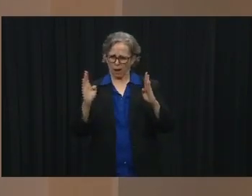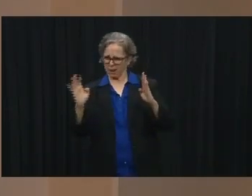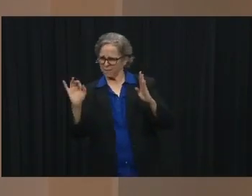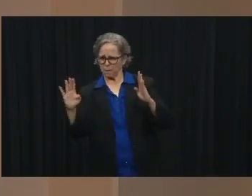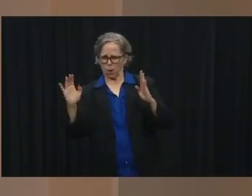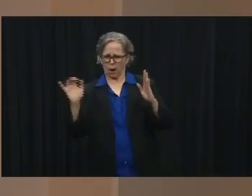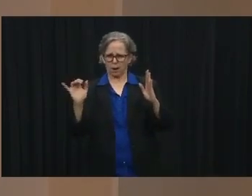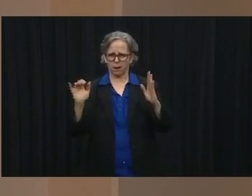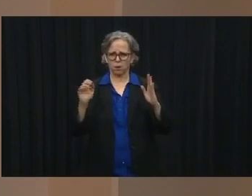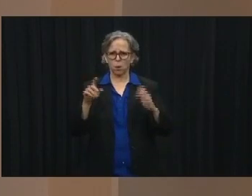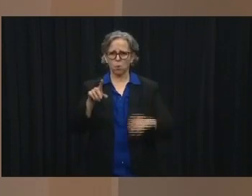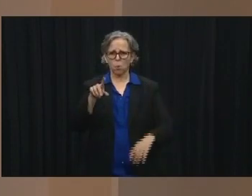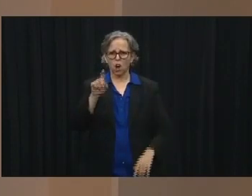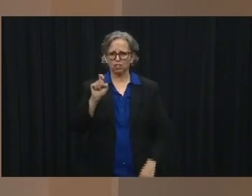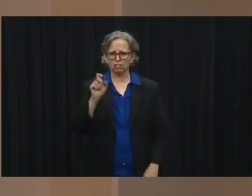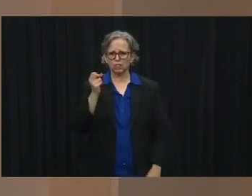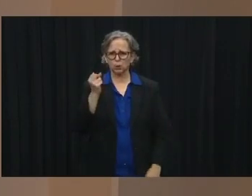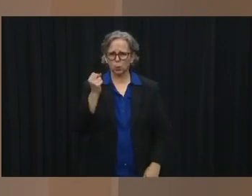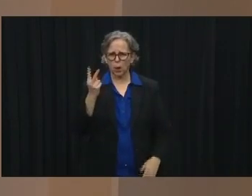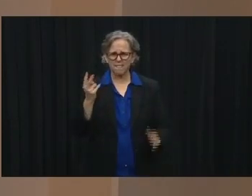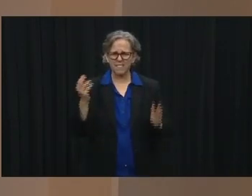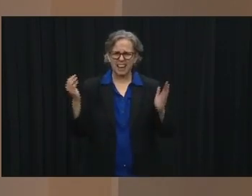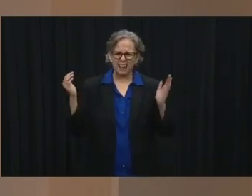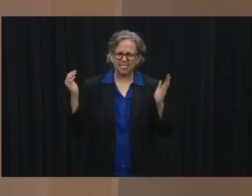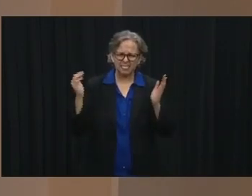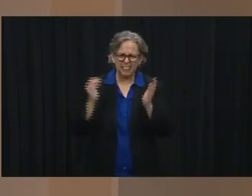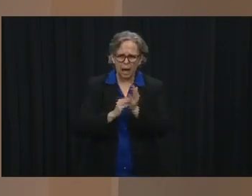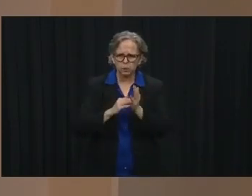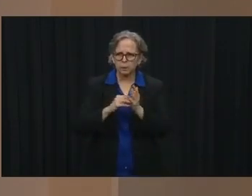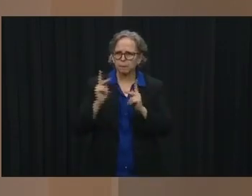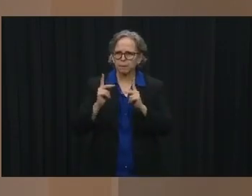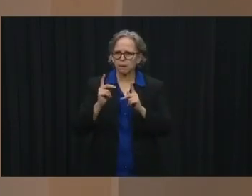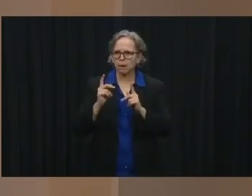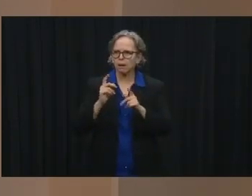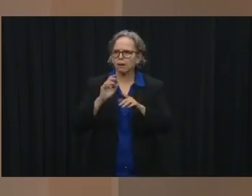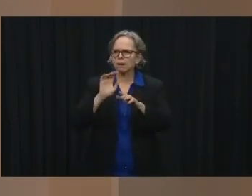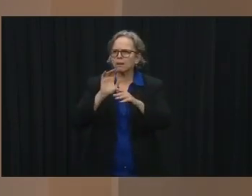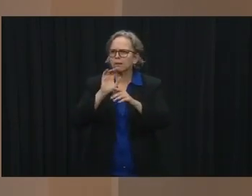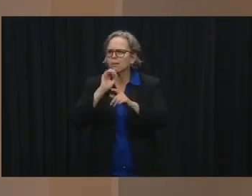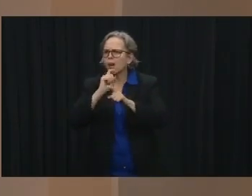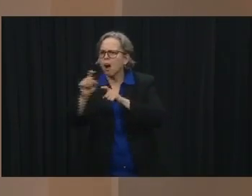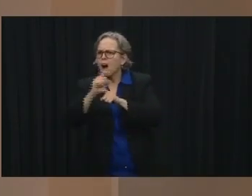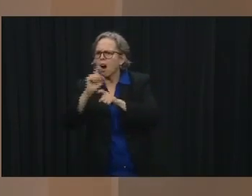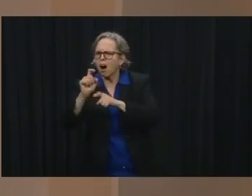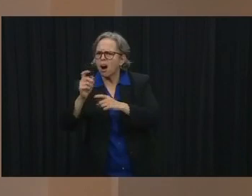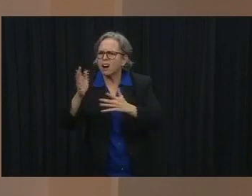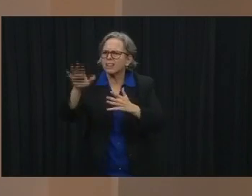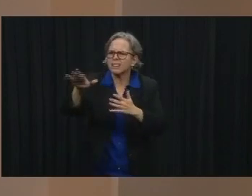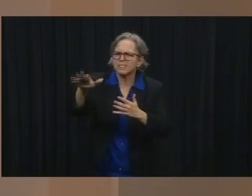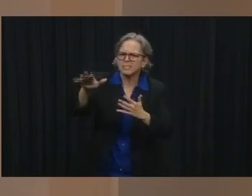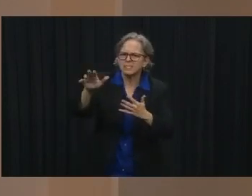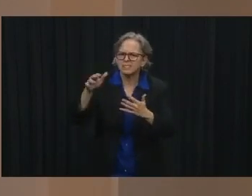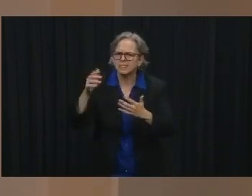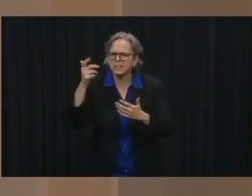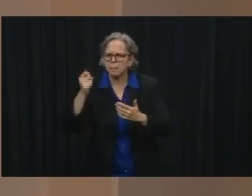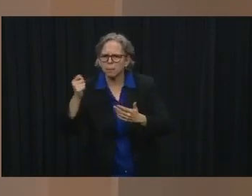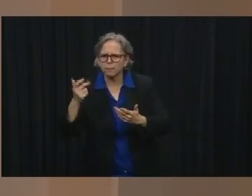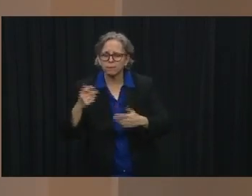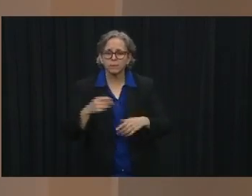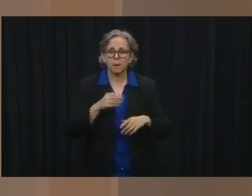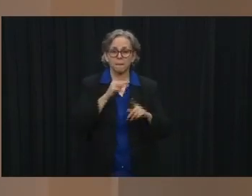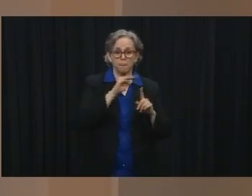center. In the period that I just described through March 21, we had 1.7 million calls to our call